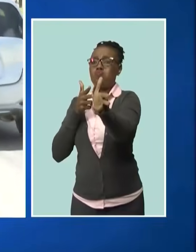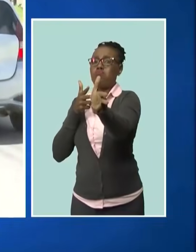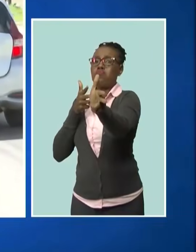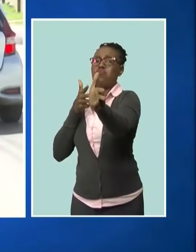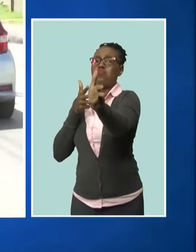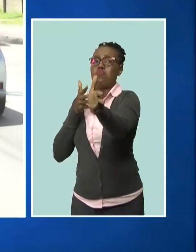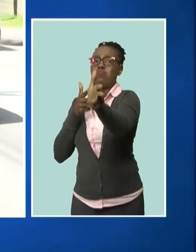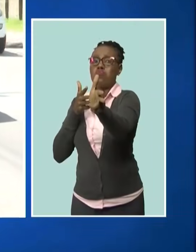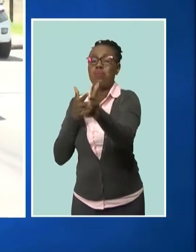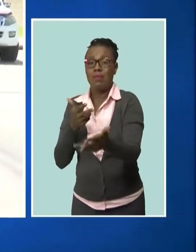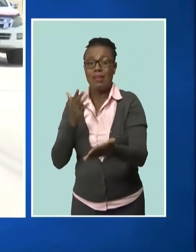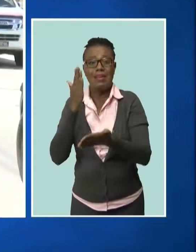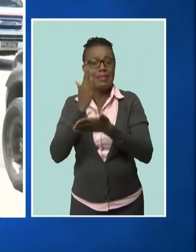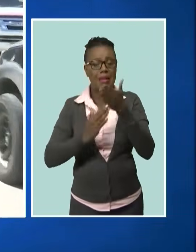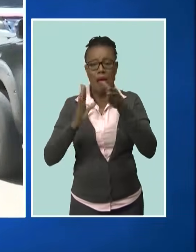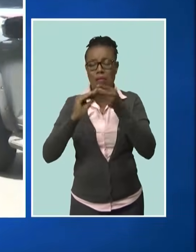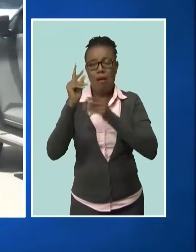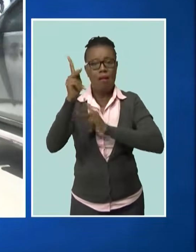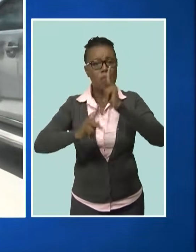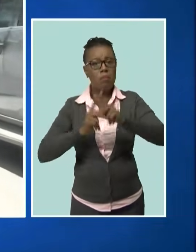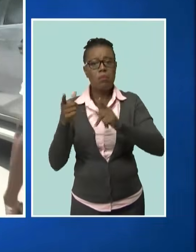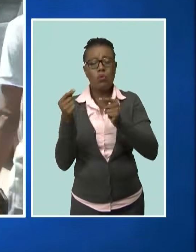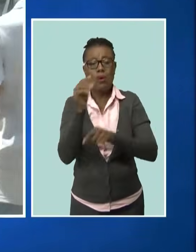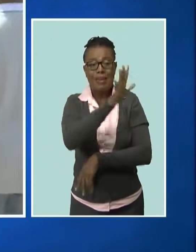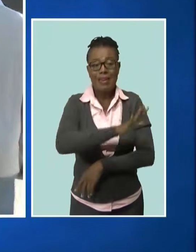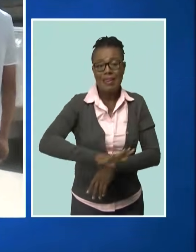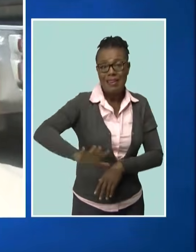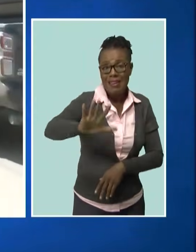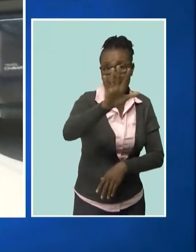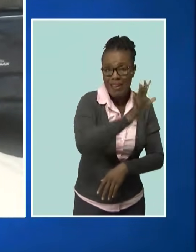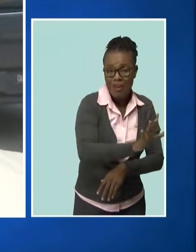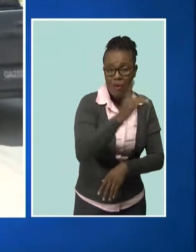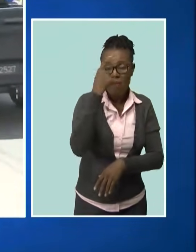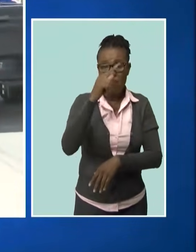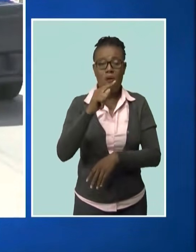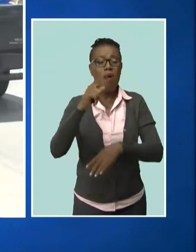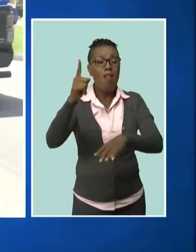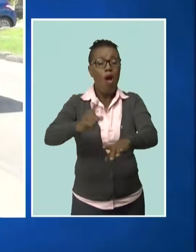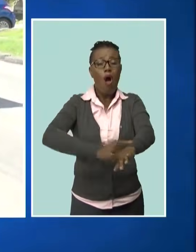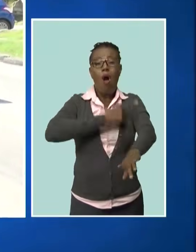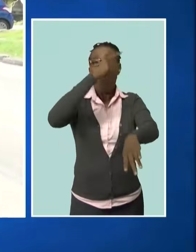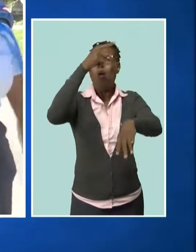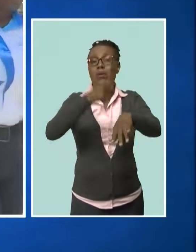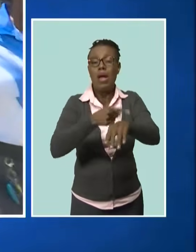some motorists are parking in the area for extended periods,